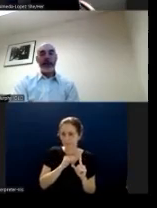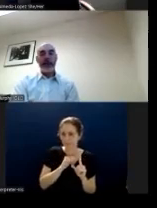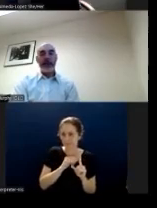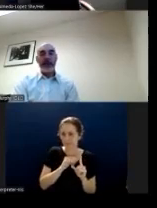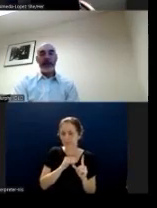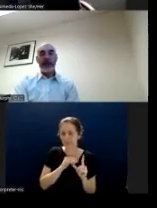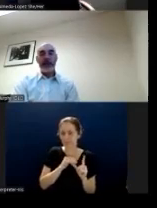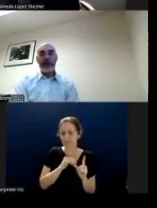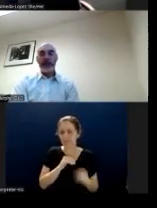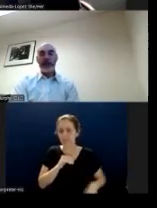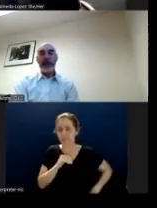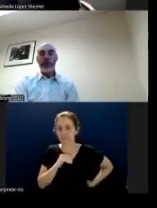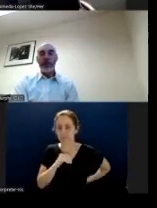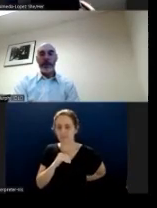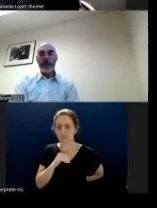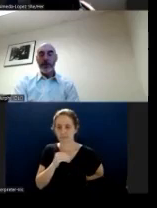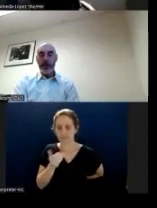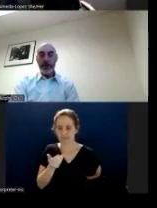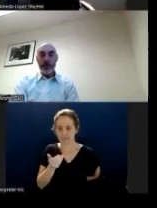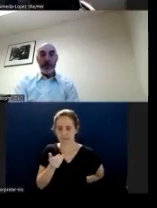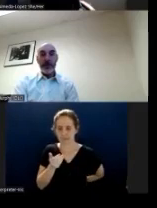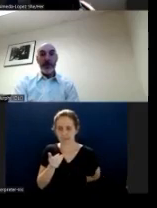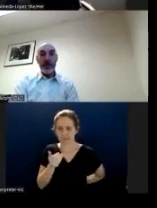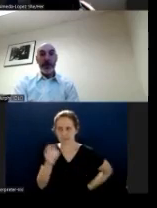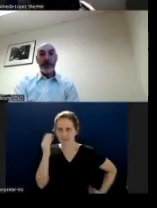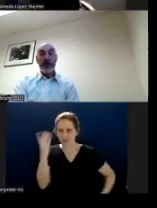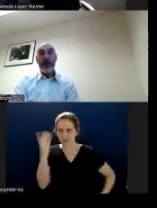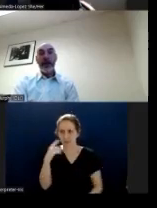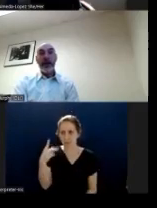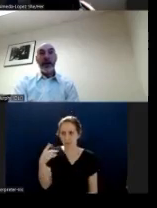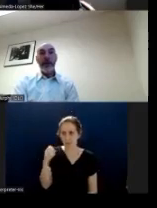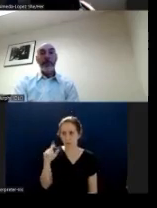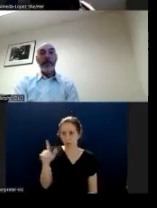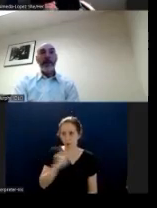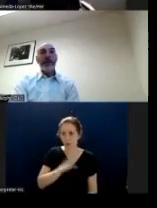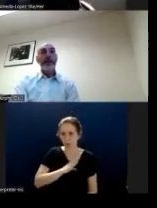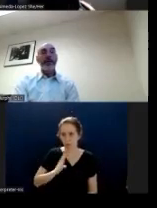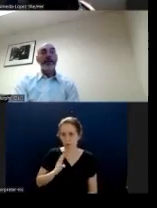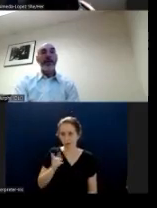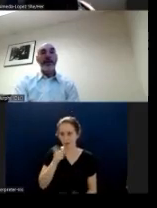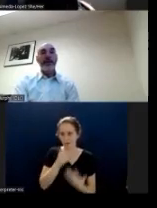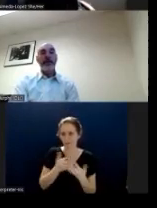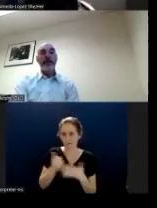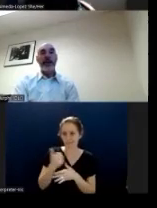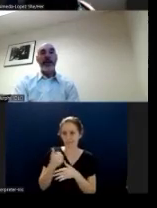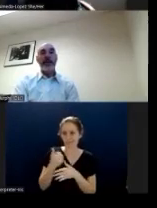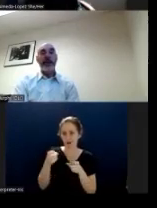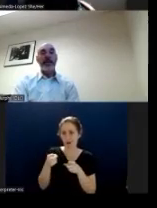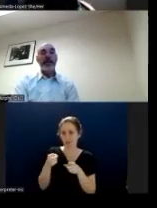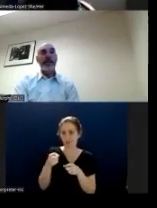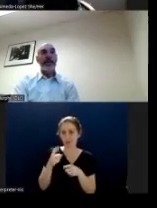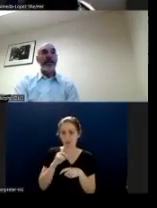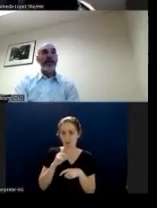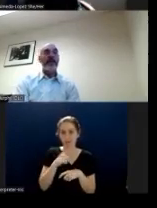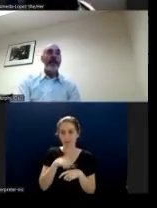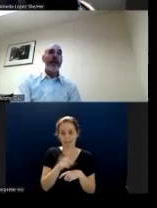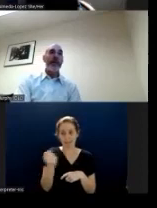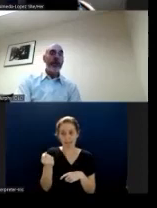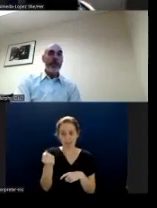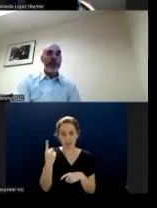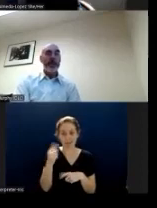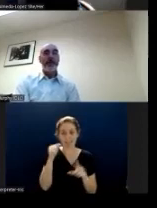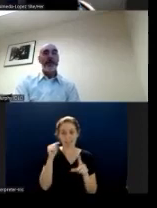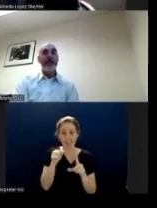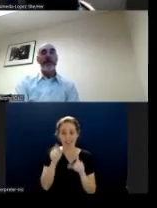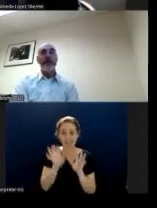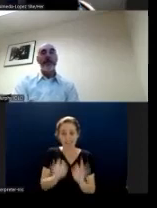to the poll warden or whoever's in charge, to make sure that they understand that this is a very